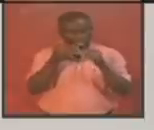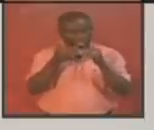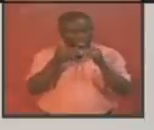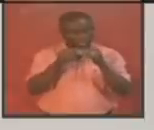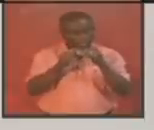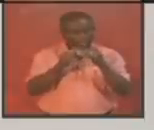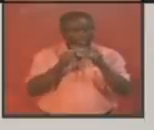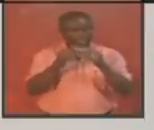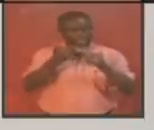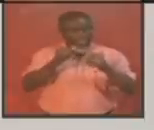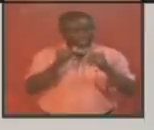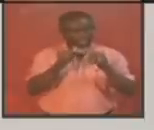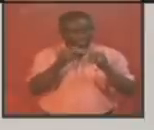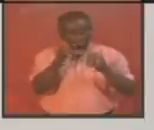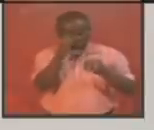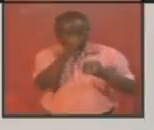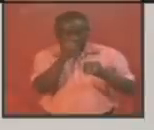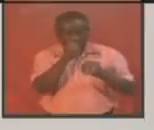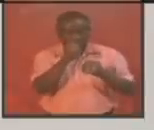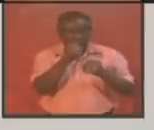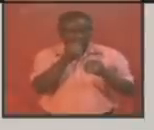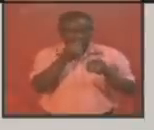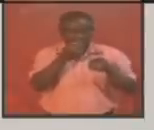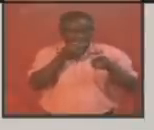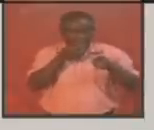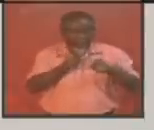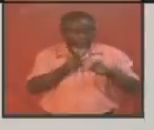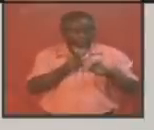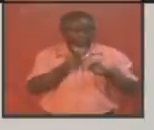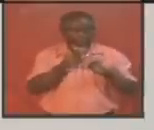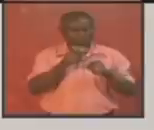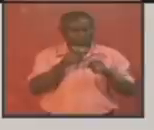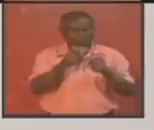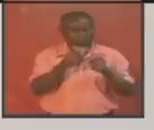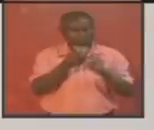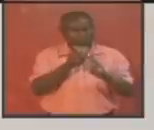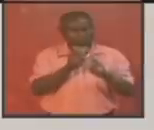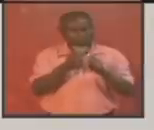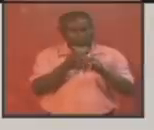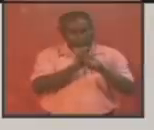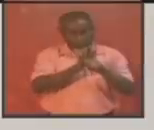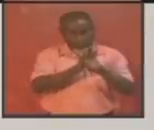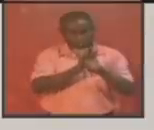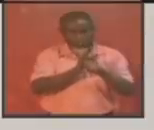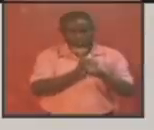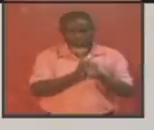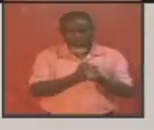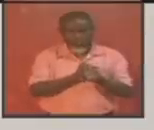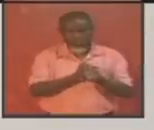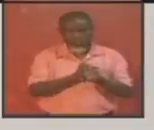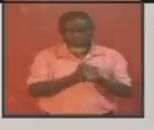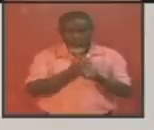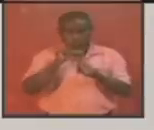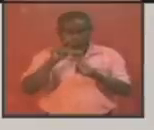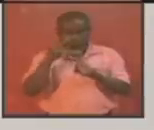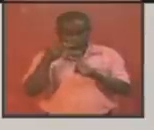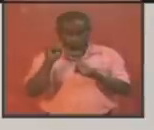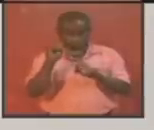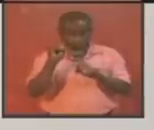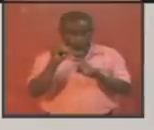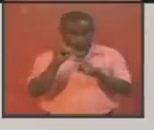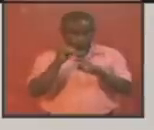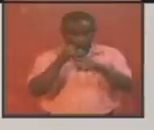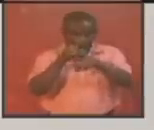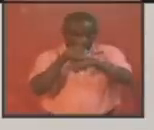from the initial infection, and then you can have your dose of COVID-19 safely and effectively thereafter. So WHO's guideline as it relates for